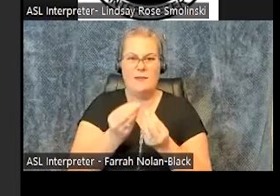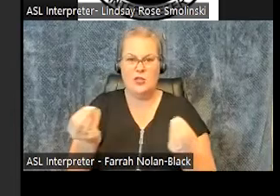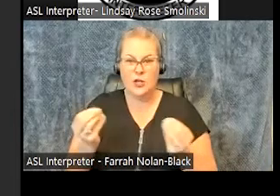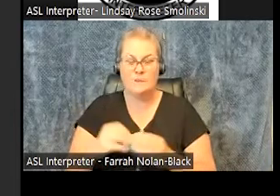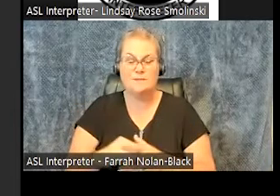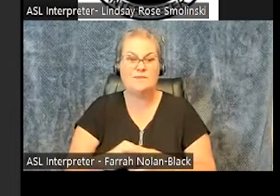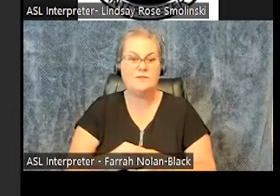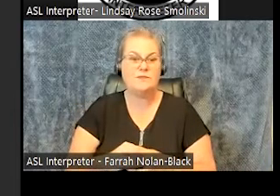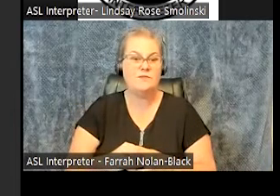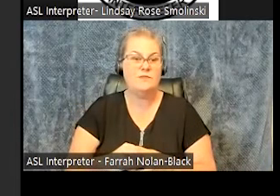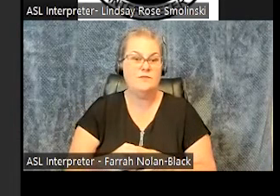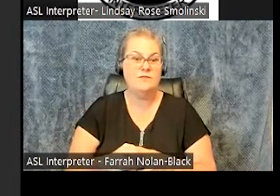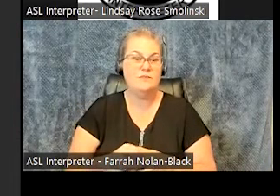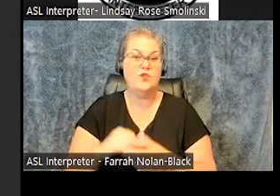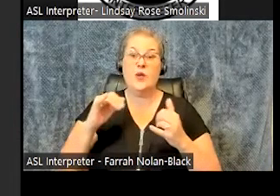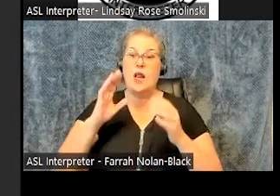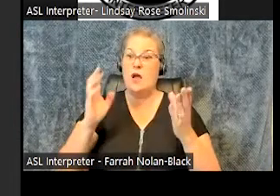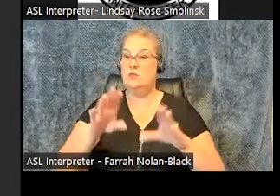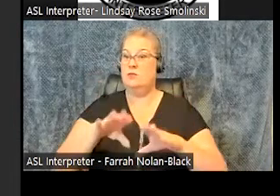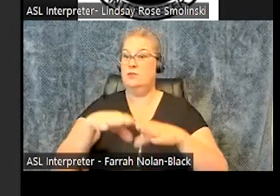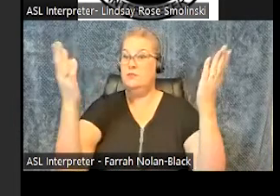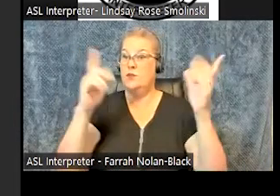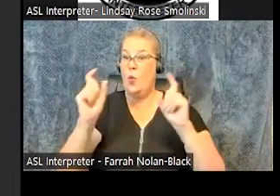that being said, I'd like to open the floor to questions.